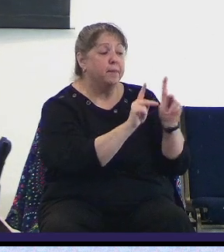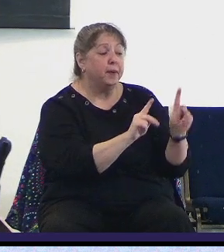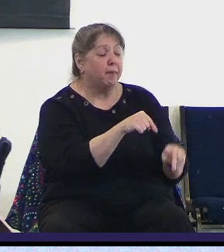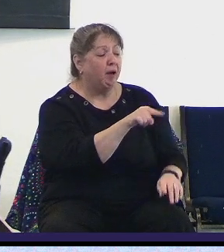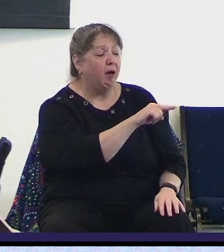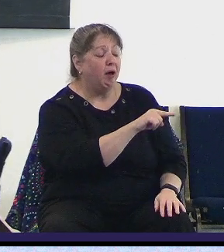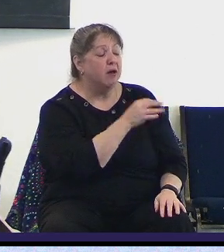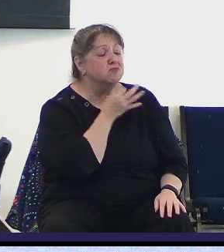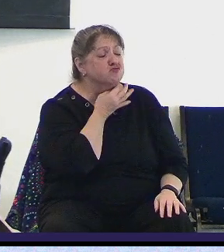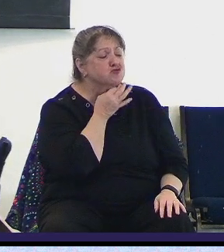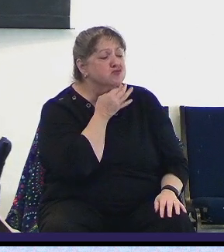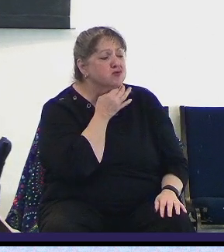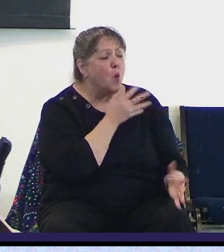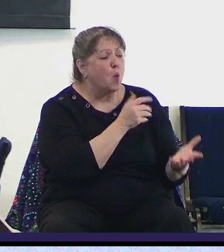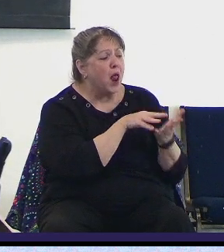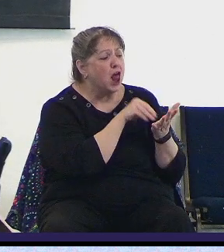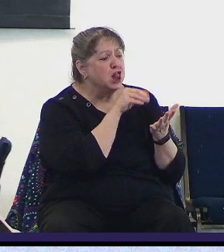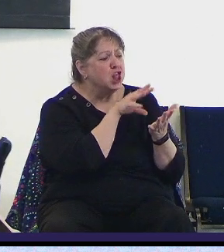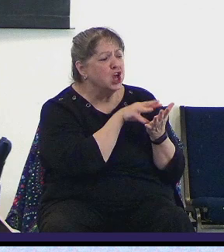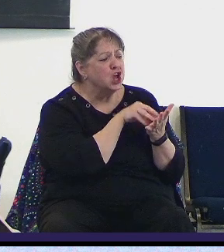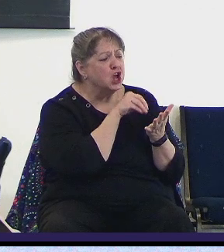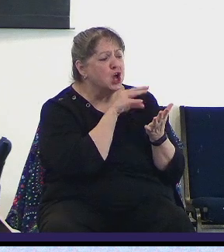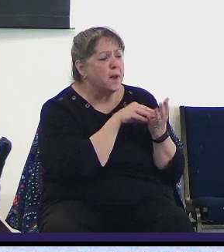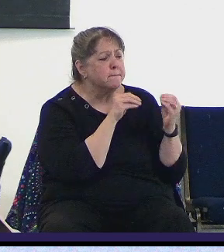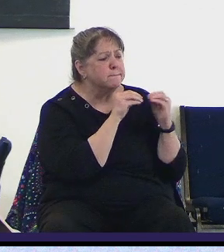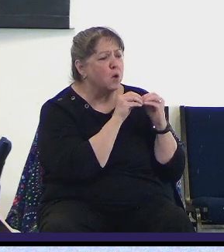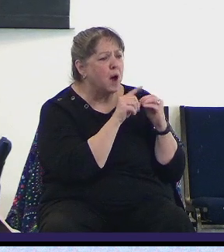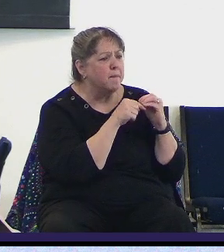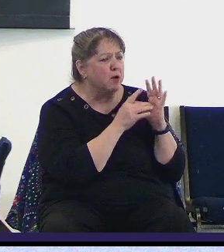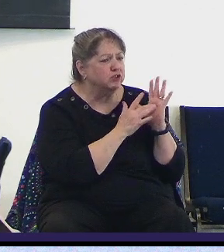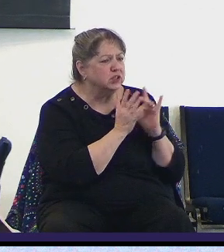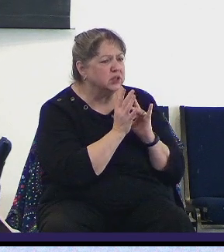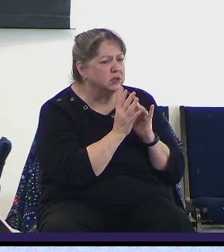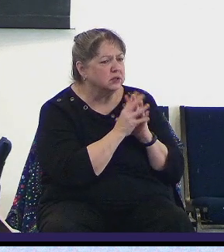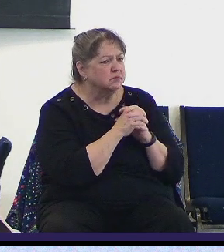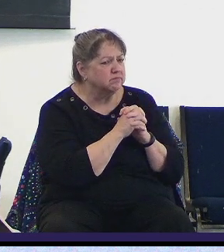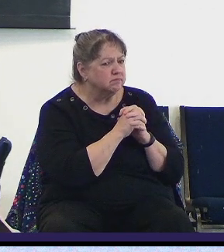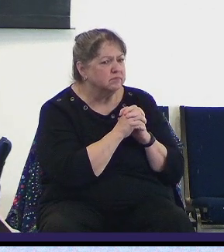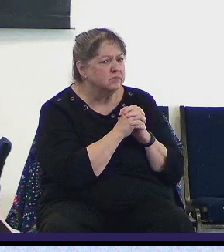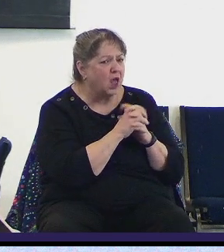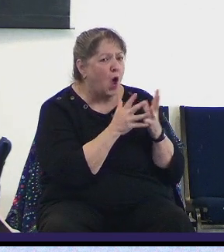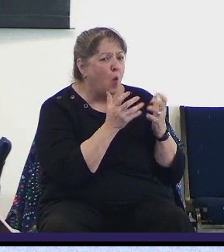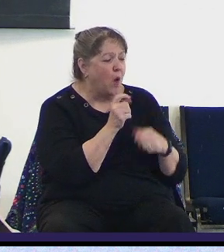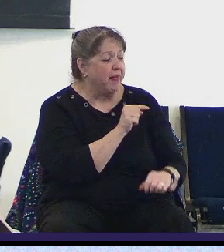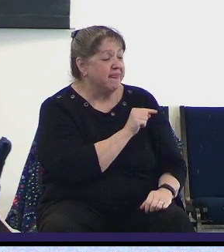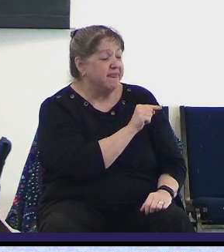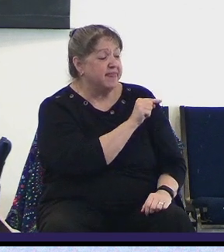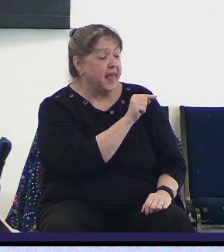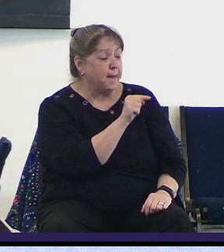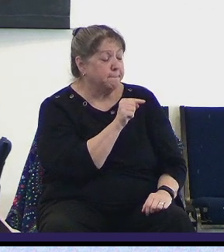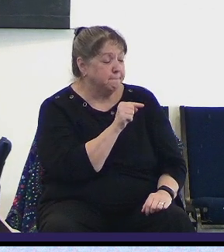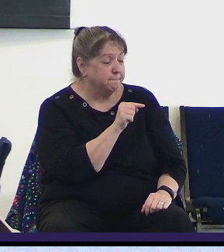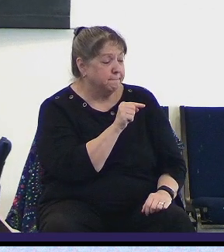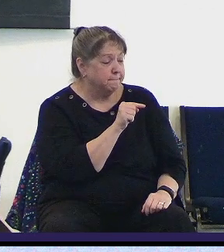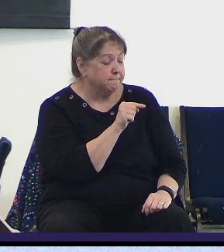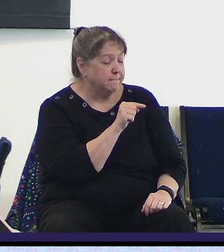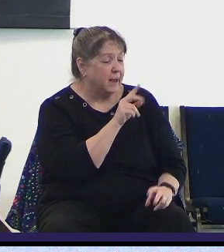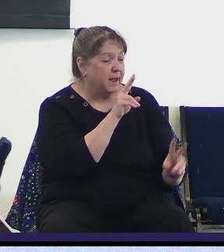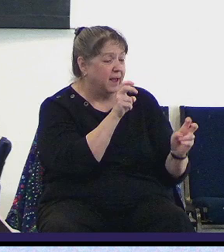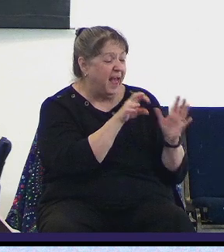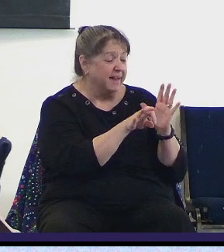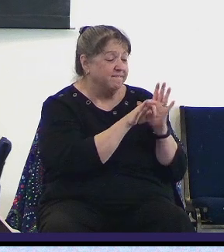the things of Jesus so that they themselves would find Christ. You see, the idea of